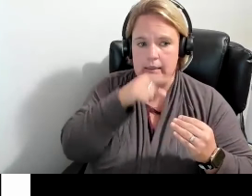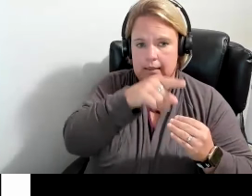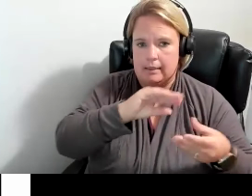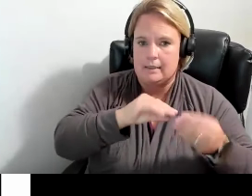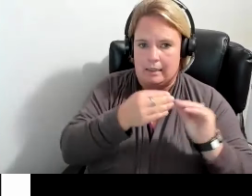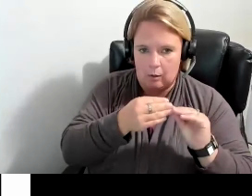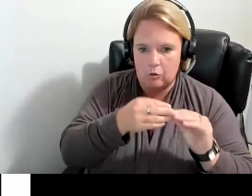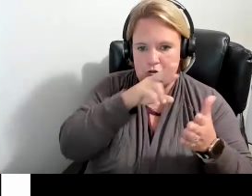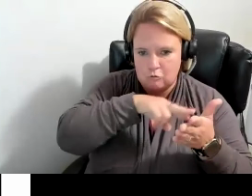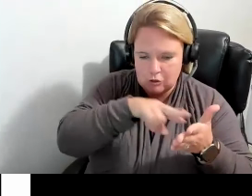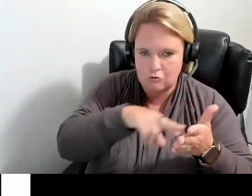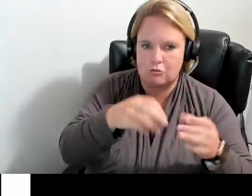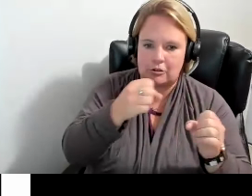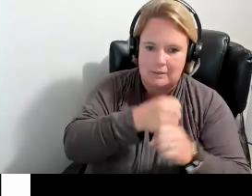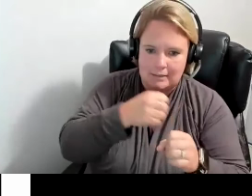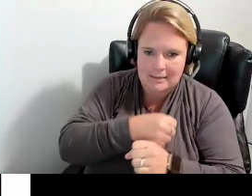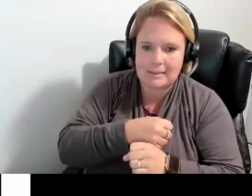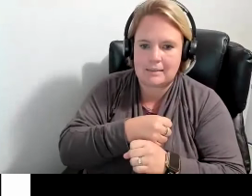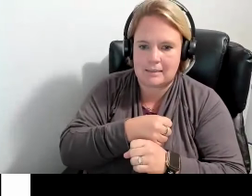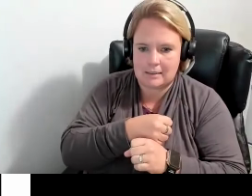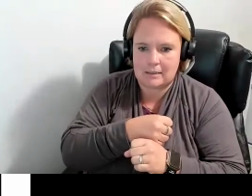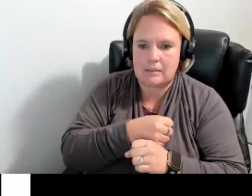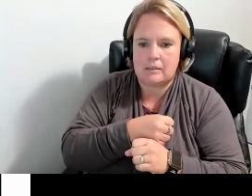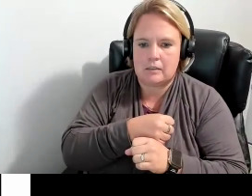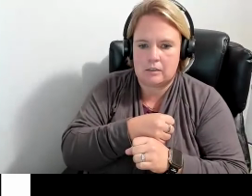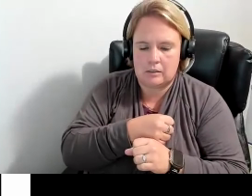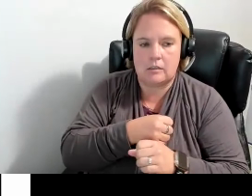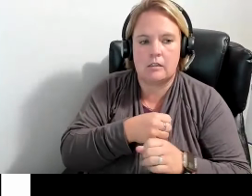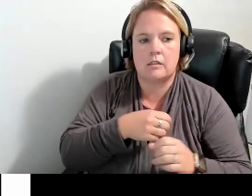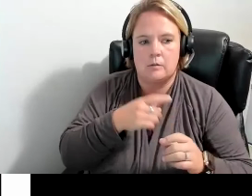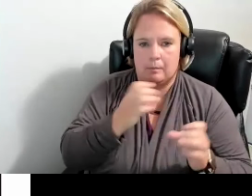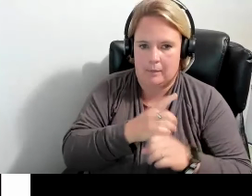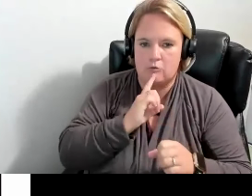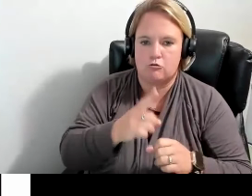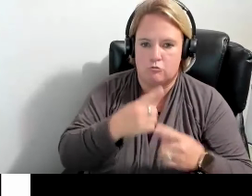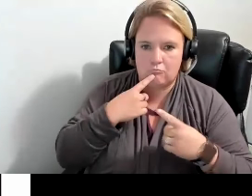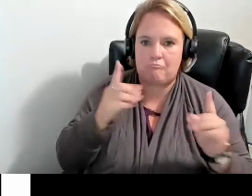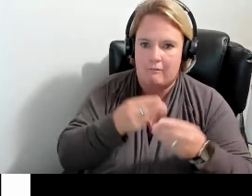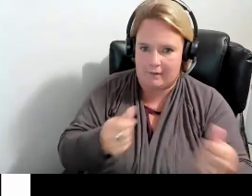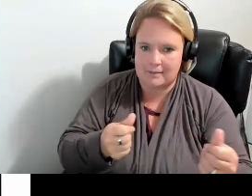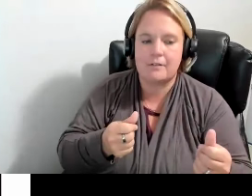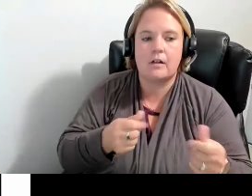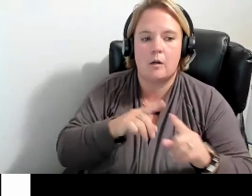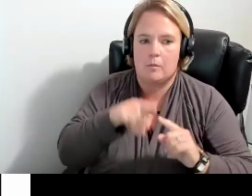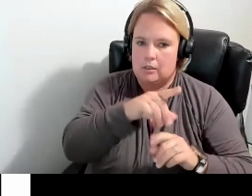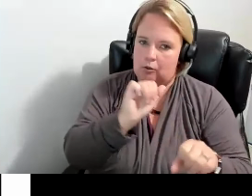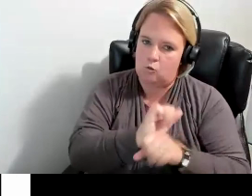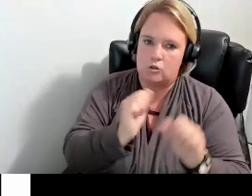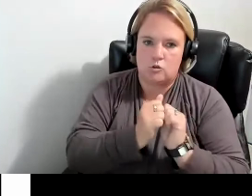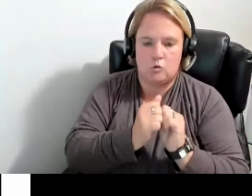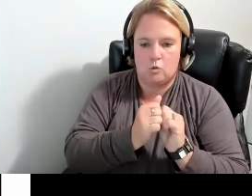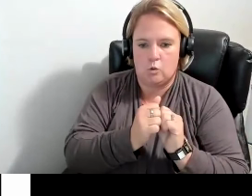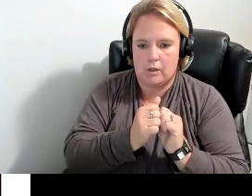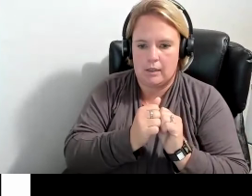numbers and look up statistics for us to help us make sure that we're being effective in the work that we do. But he also does a lot of work with our